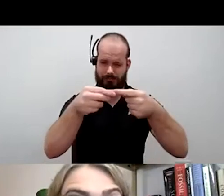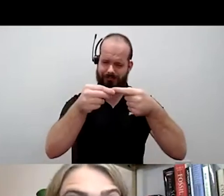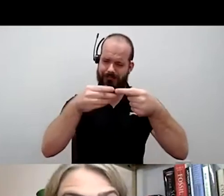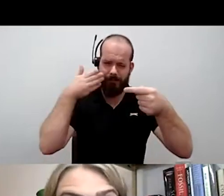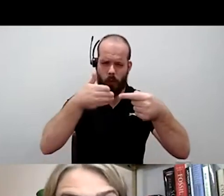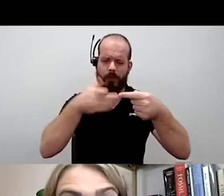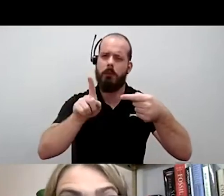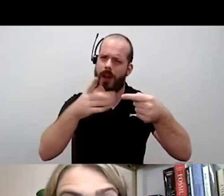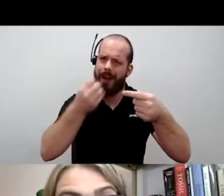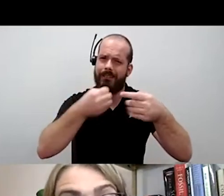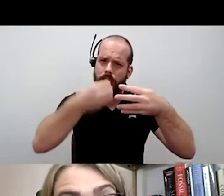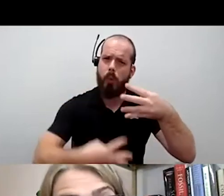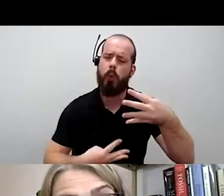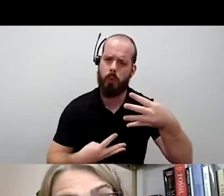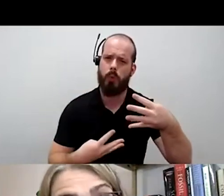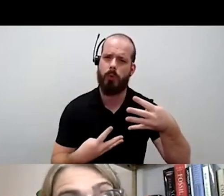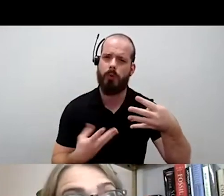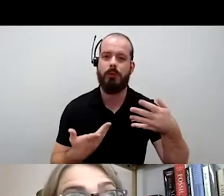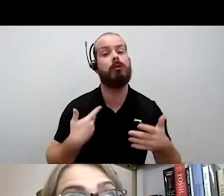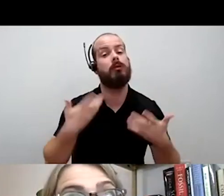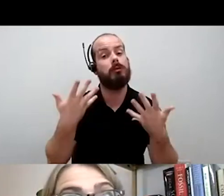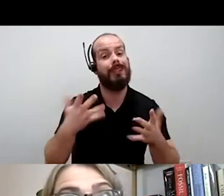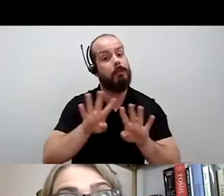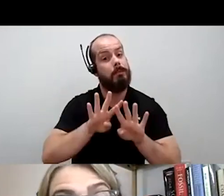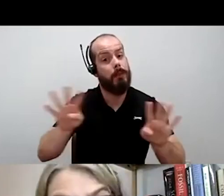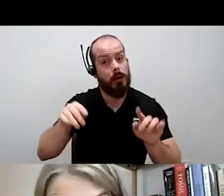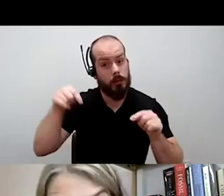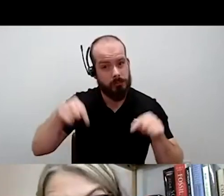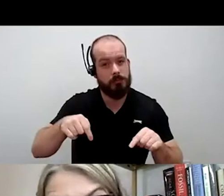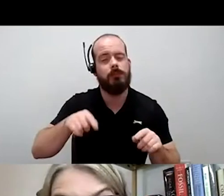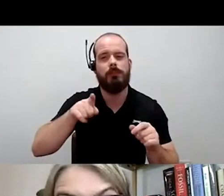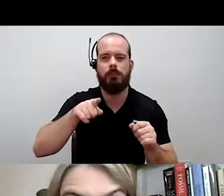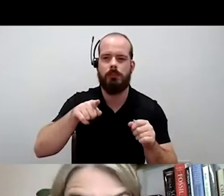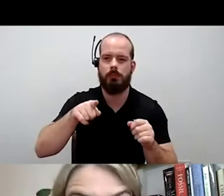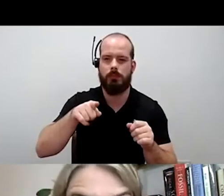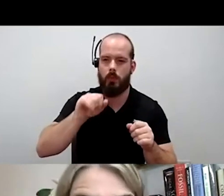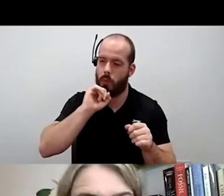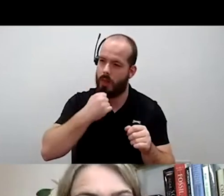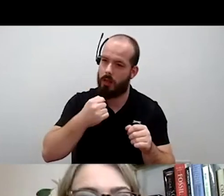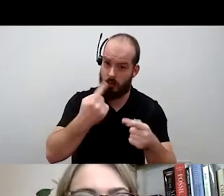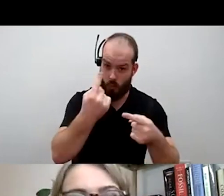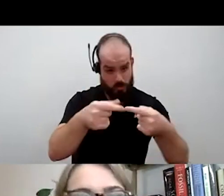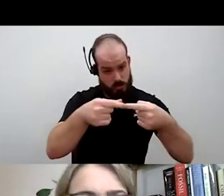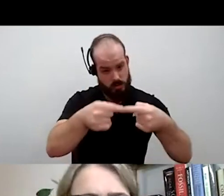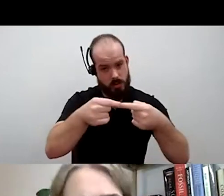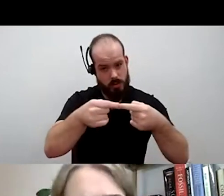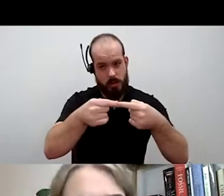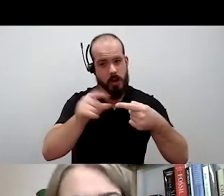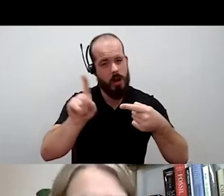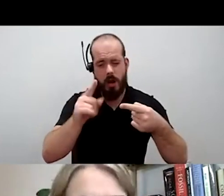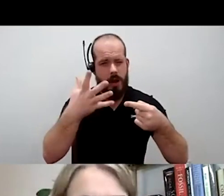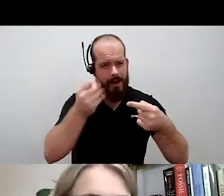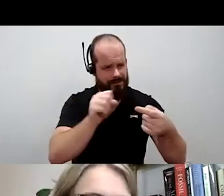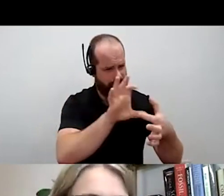going to hear from today are going to help us think about how decarbonisation questions are knotty in themselves, but also sit within so many